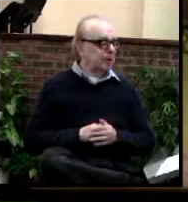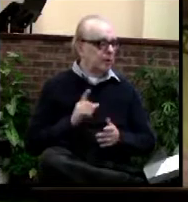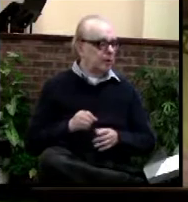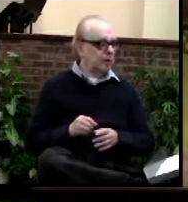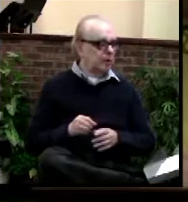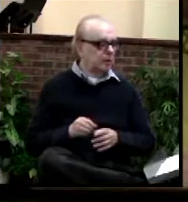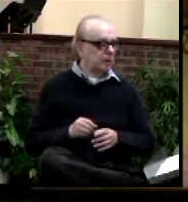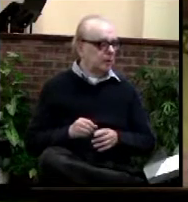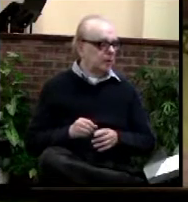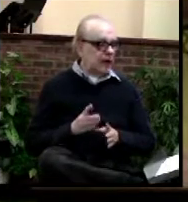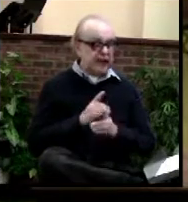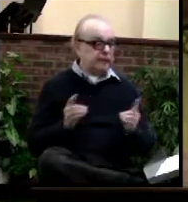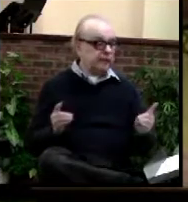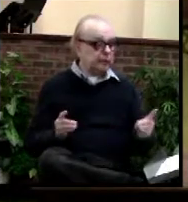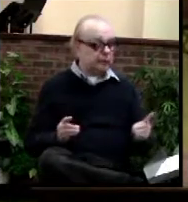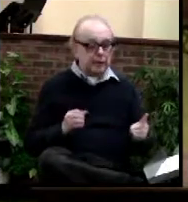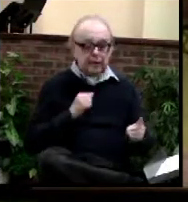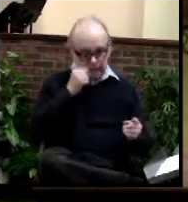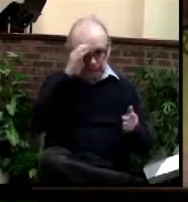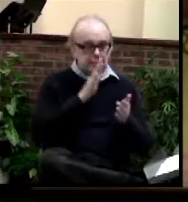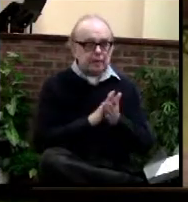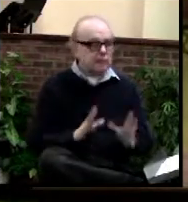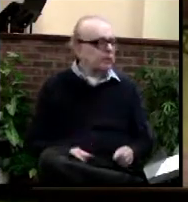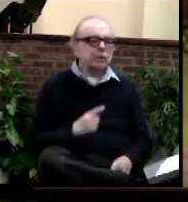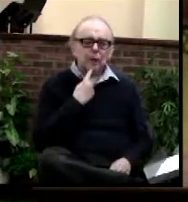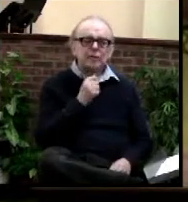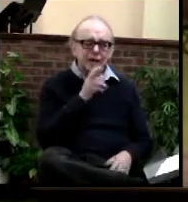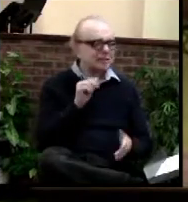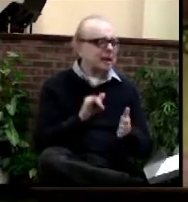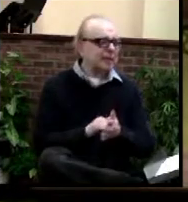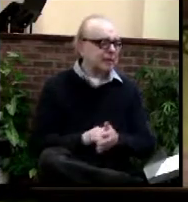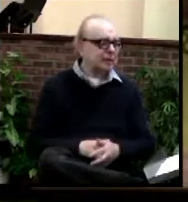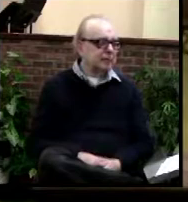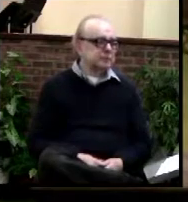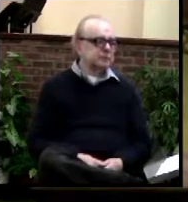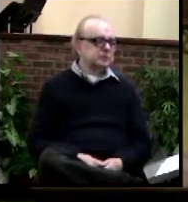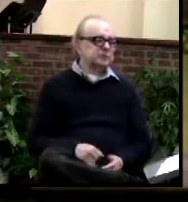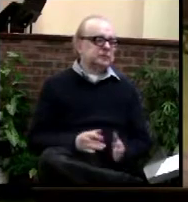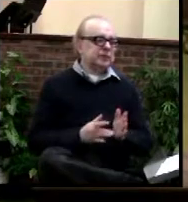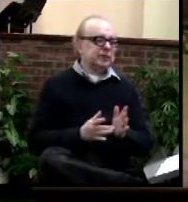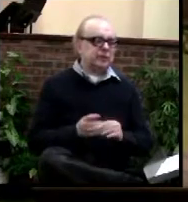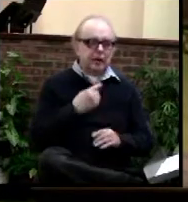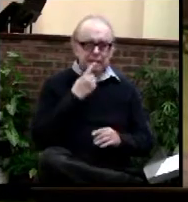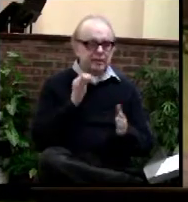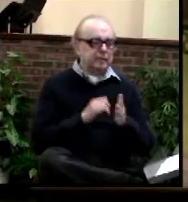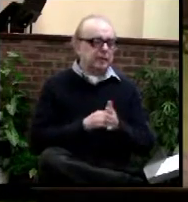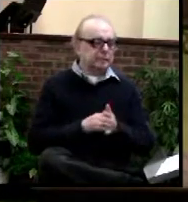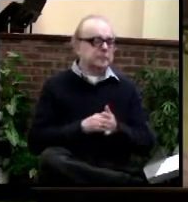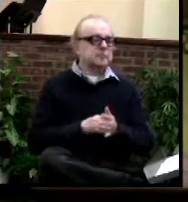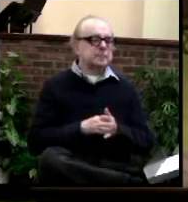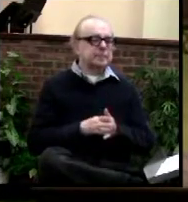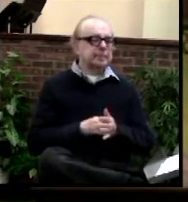I need to divorce him? That's not what he's saying. That's not what he's talking about. Okay?